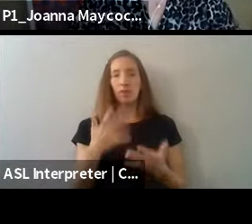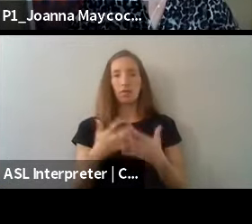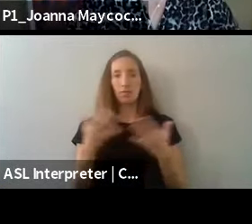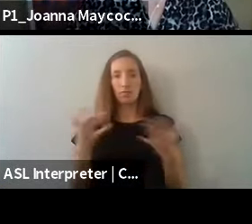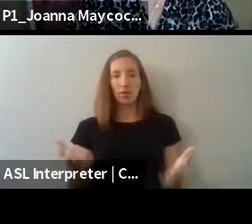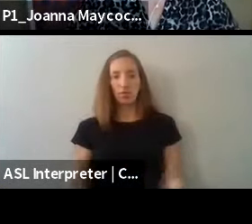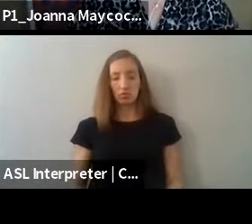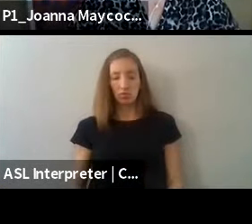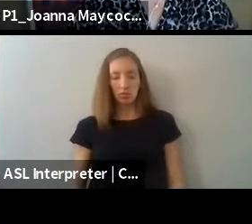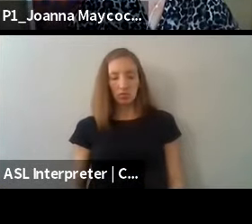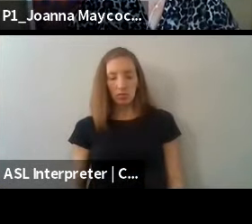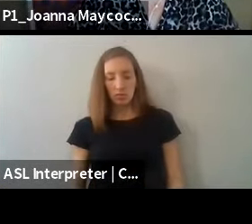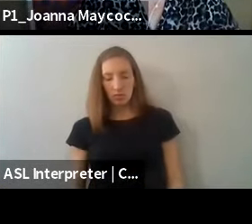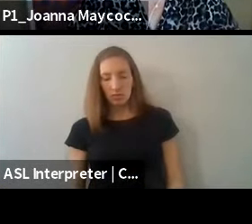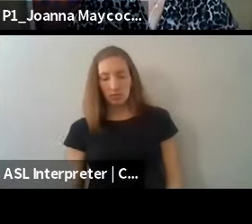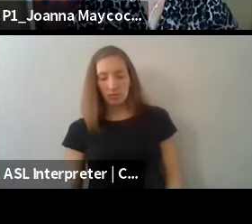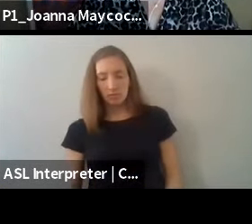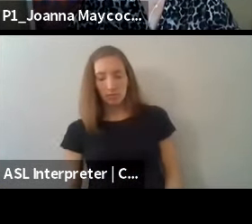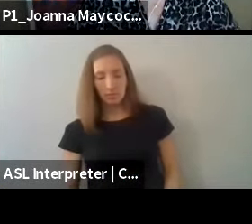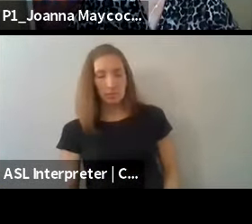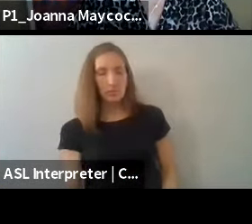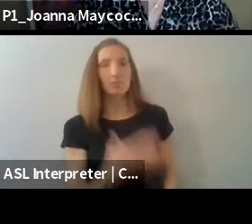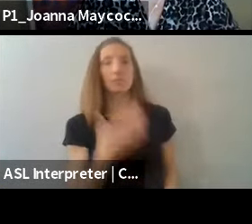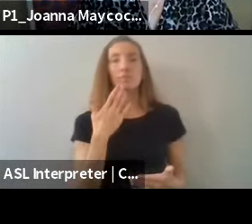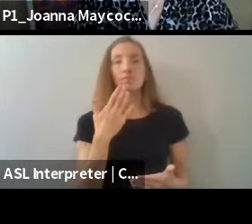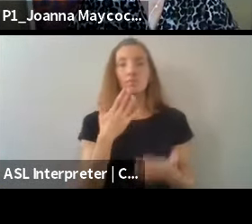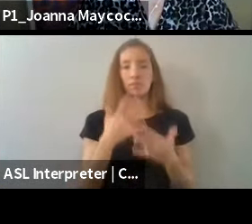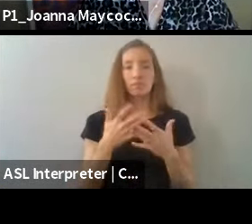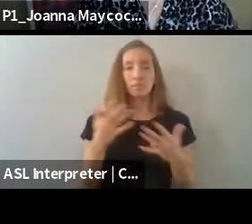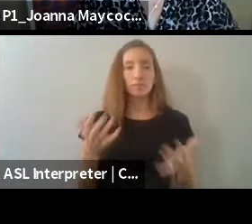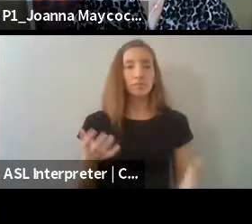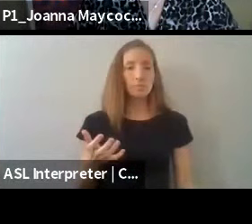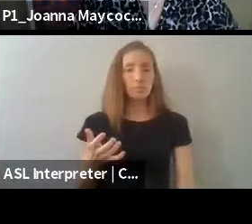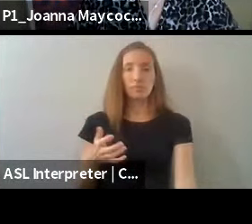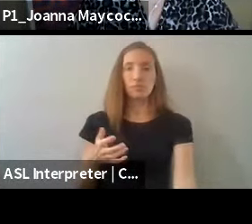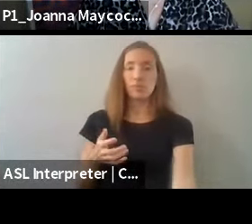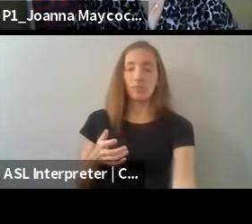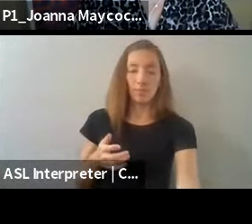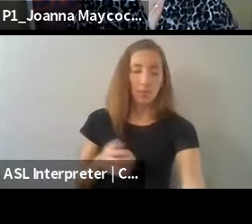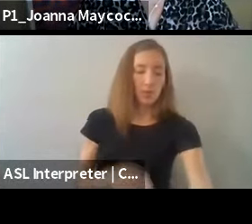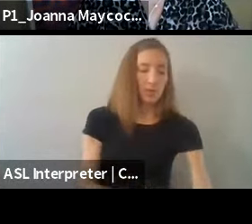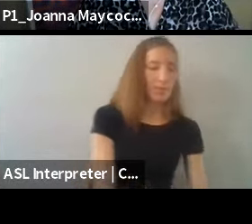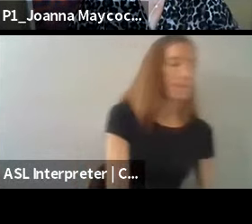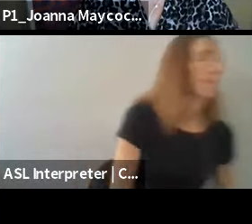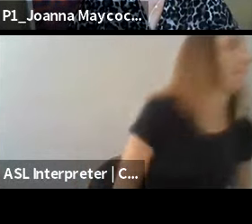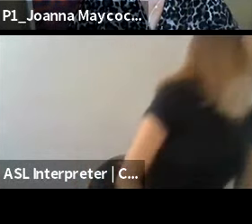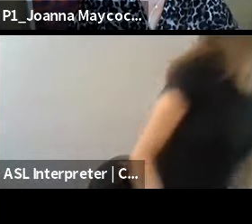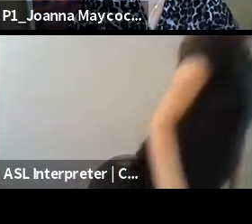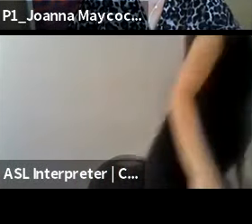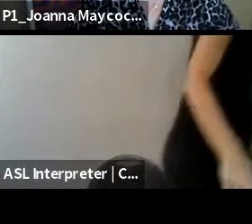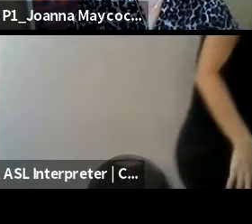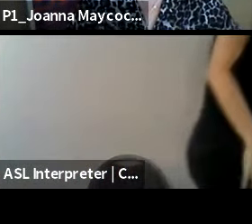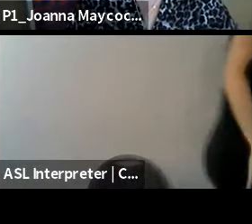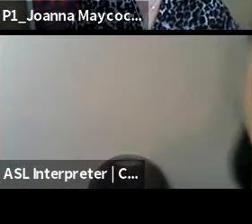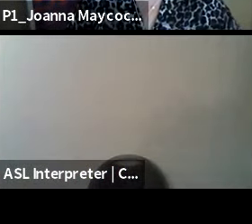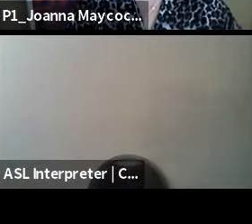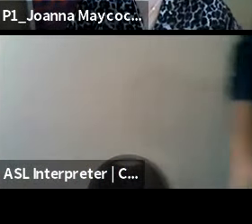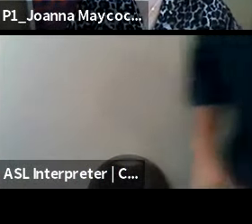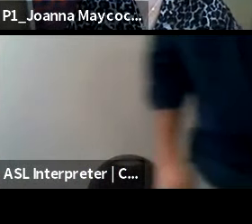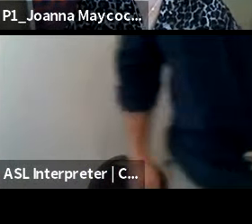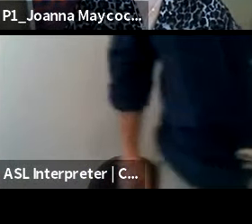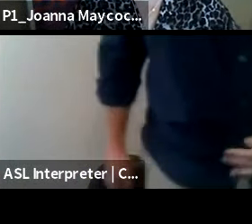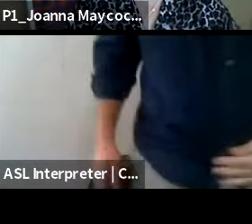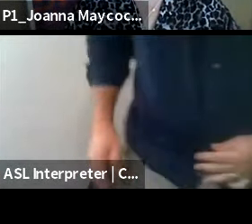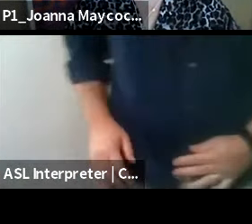Honorable Deputy Minister from Kenya, thank you so much, both for raising our attention to the ways in which the interlocution